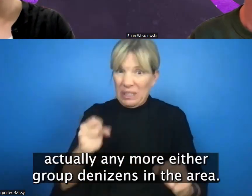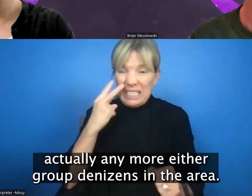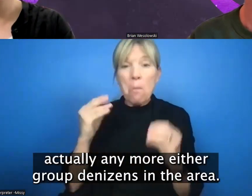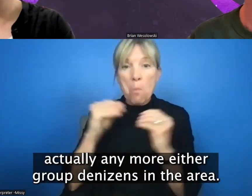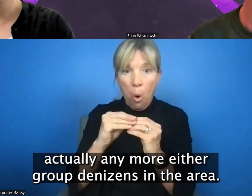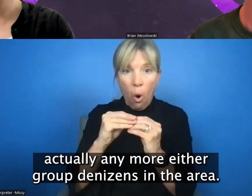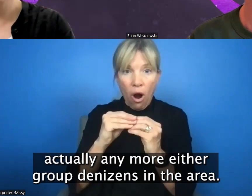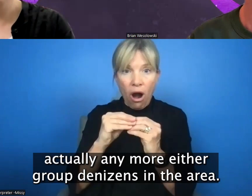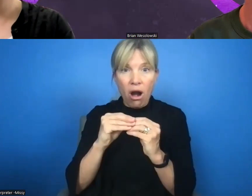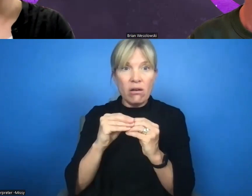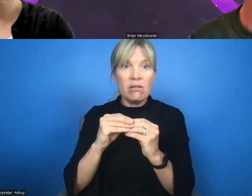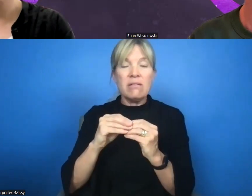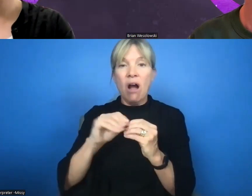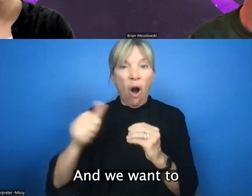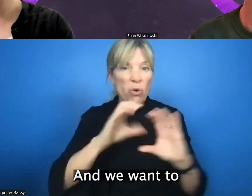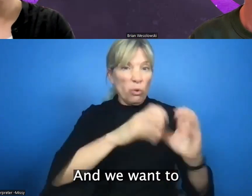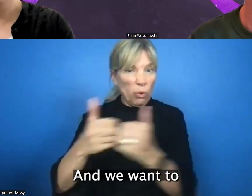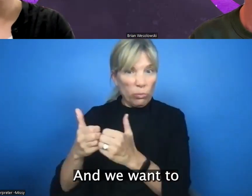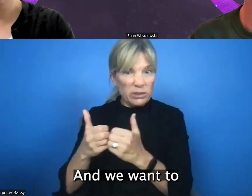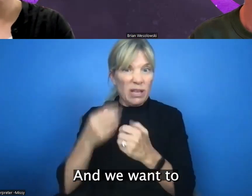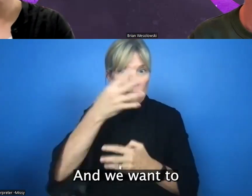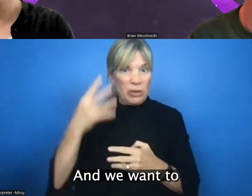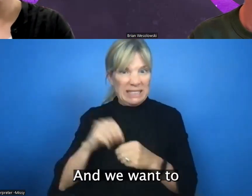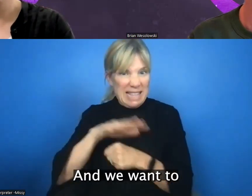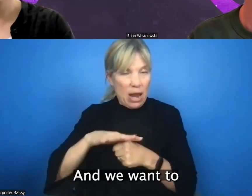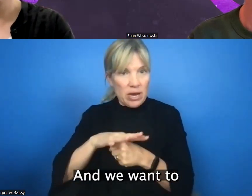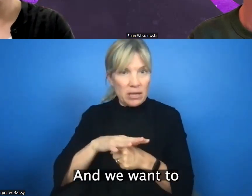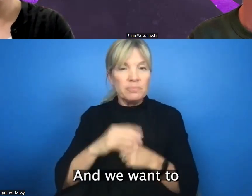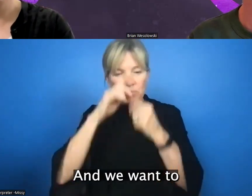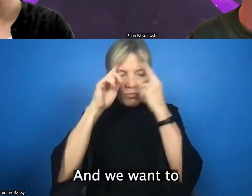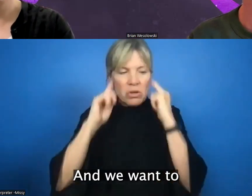group than Asians in the area. And we want